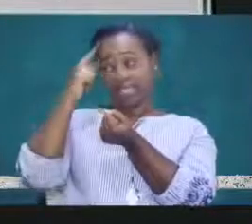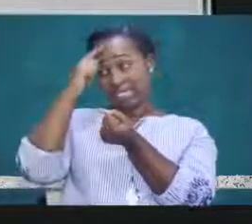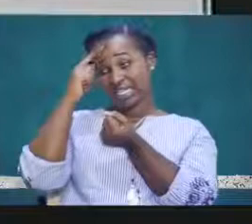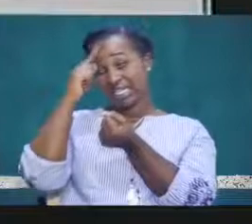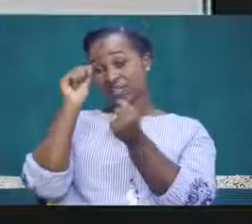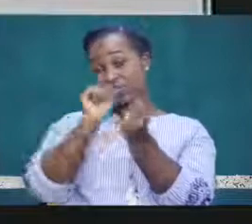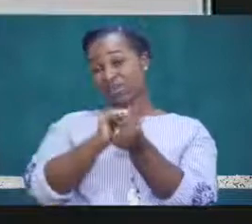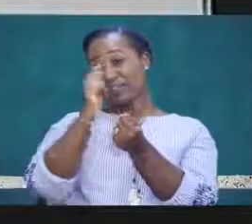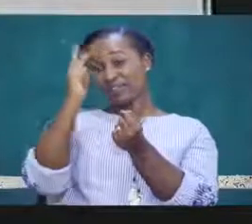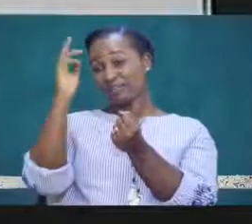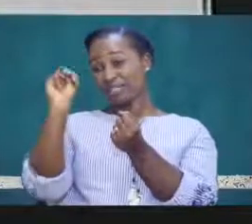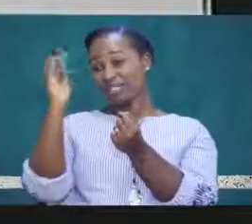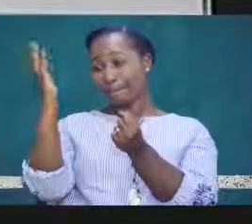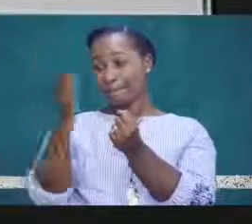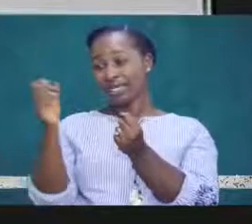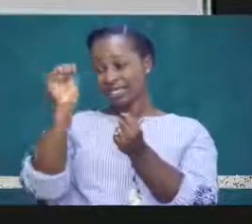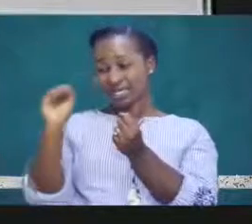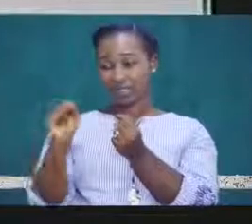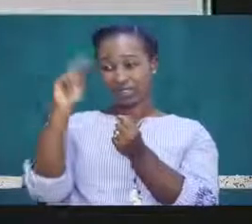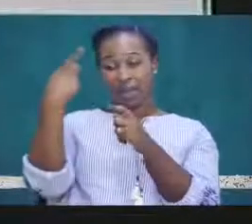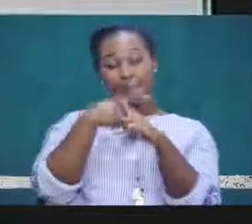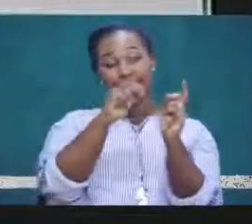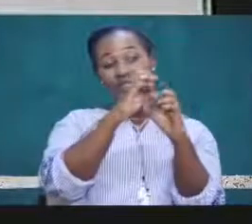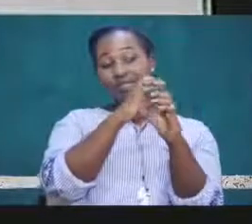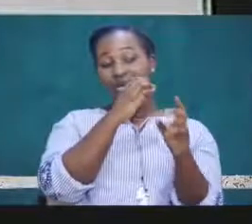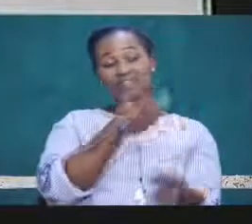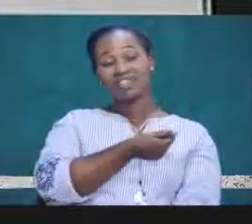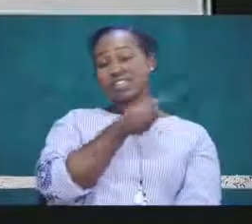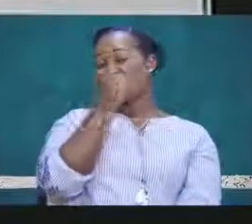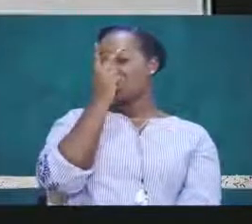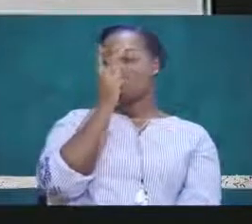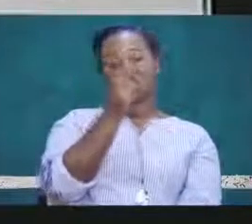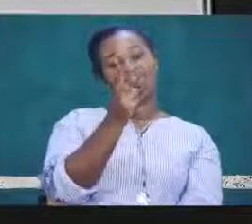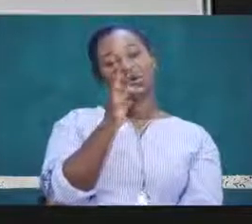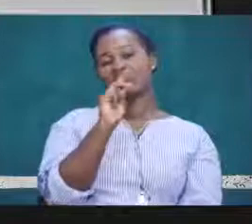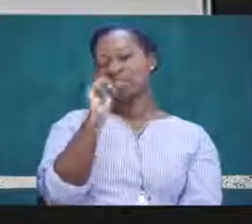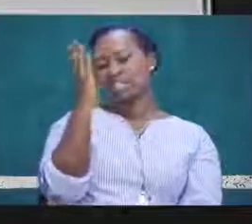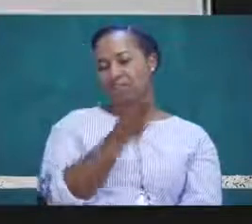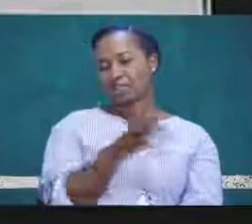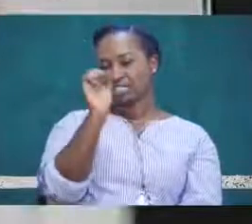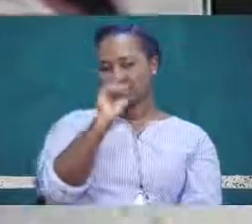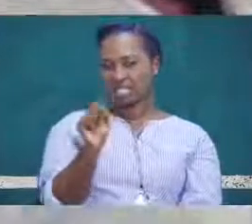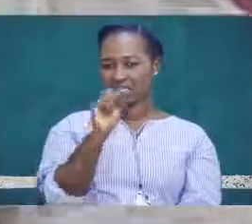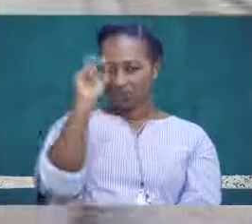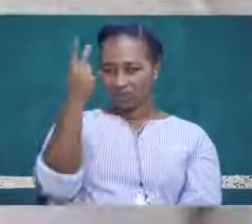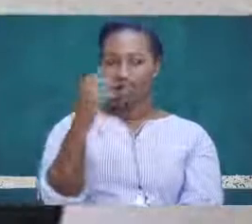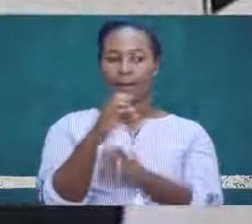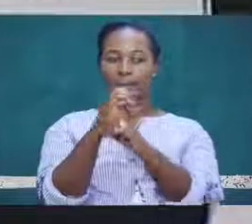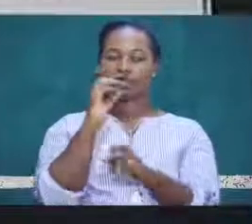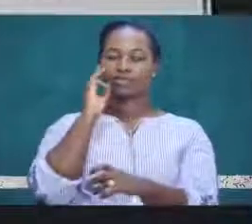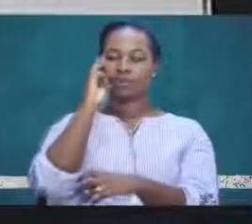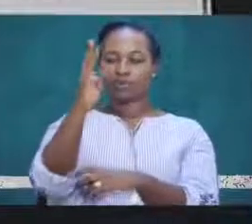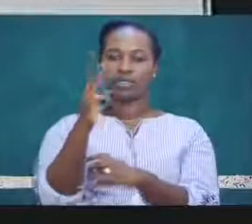12 meters per second squared, but the bus only 2 meters per second squared. So the bus will